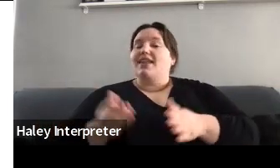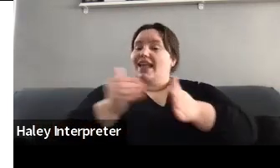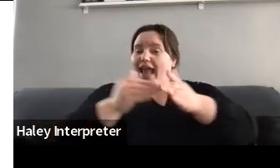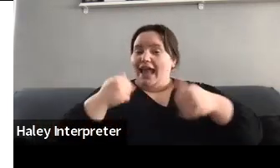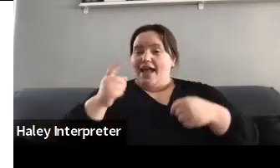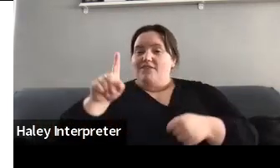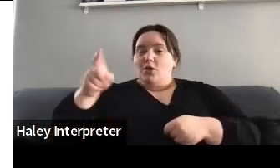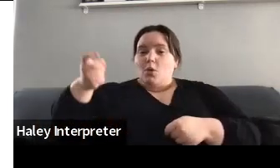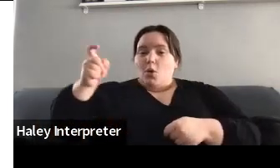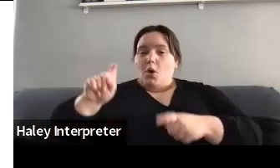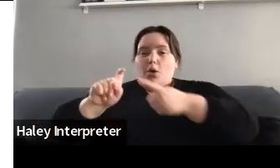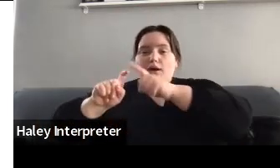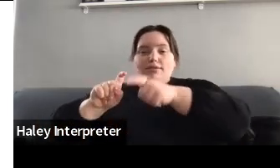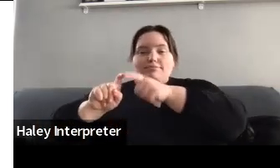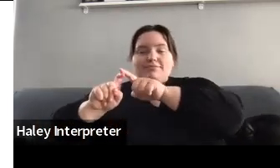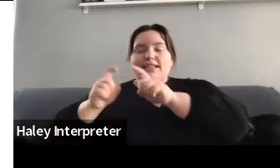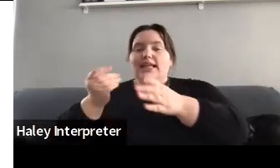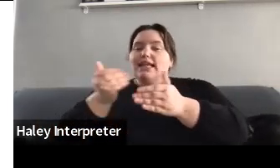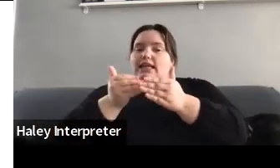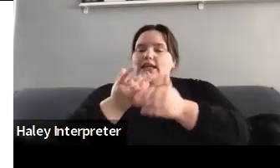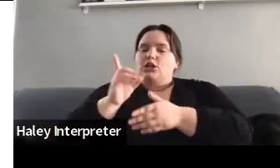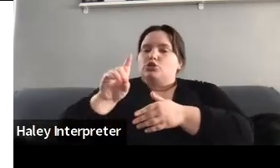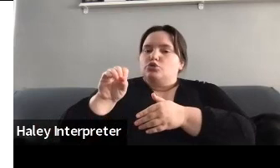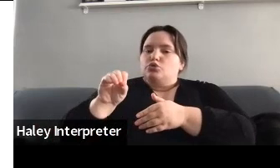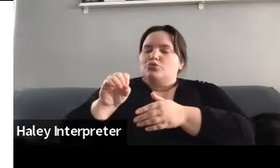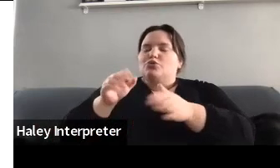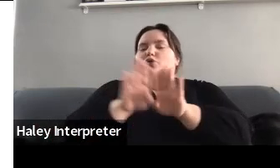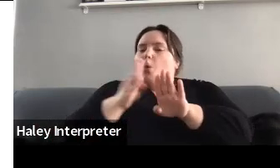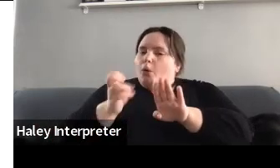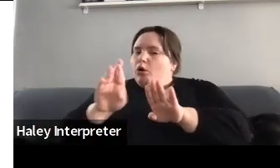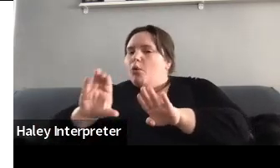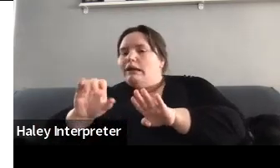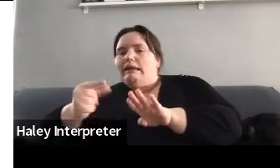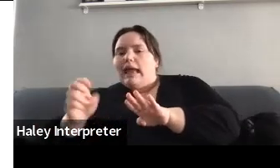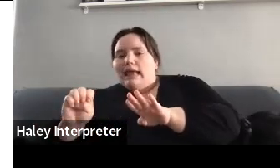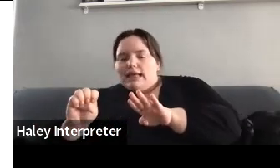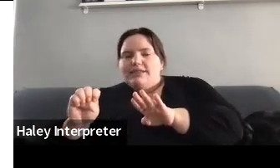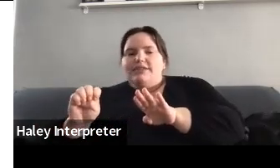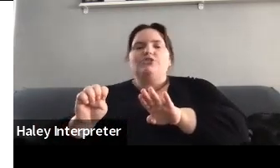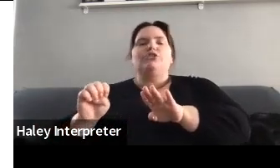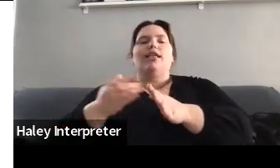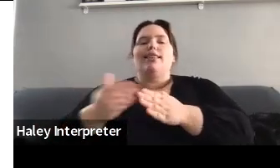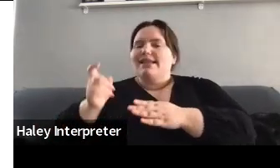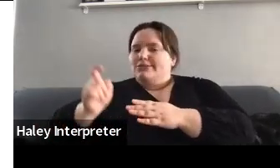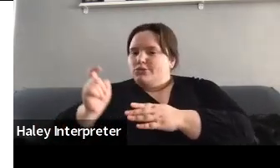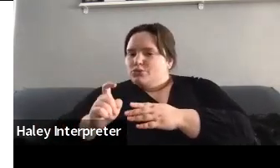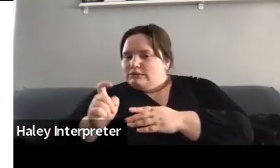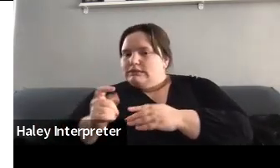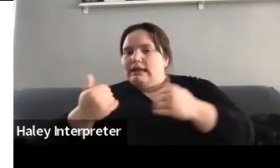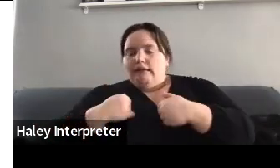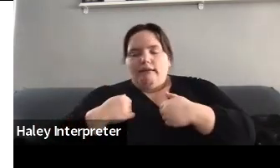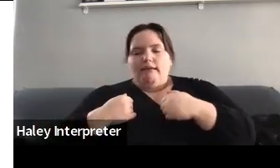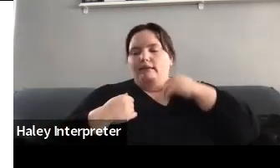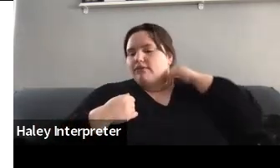near the door or the cage, or something that you may need to equipment that you may need to have on hand.